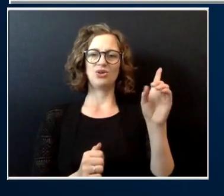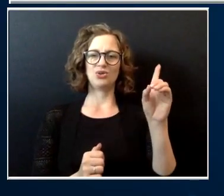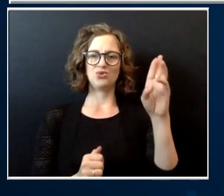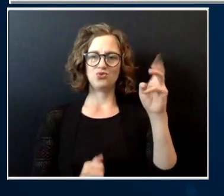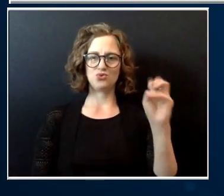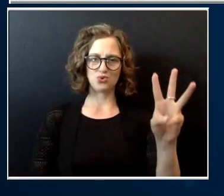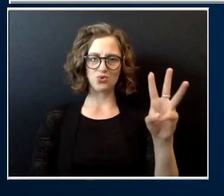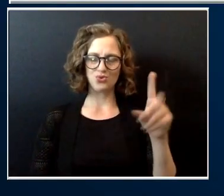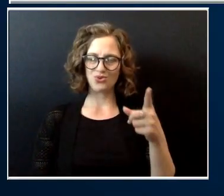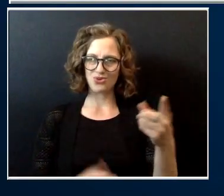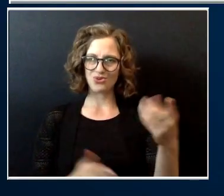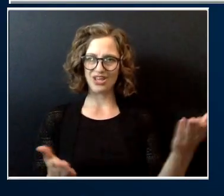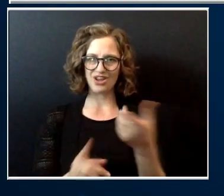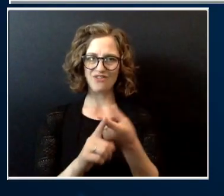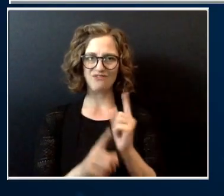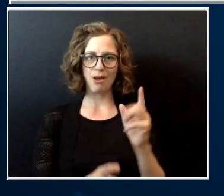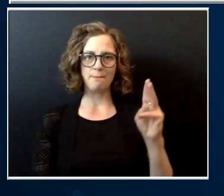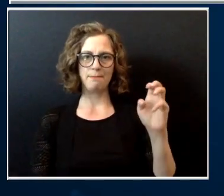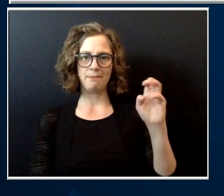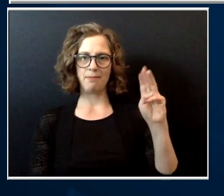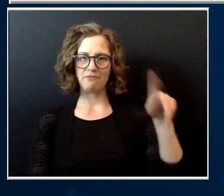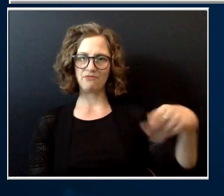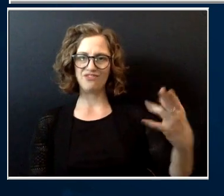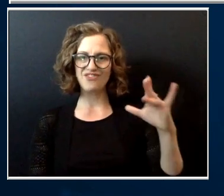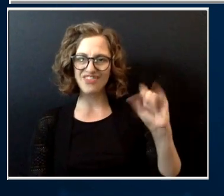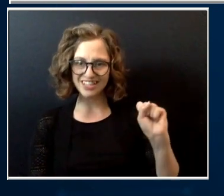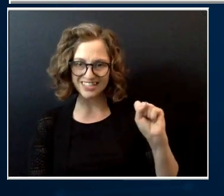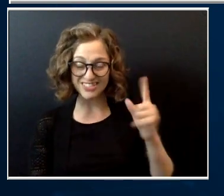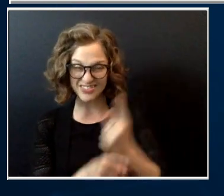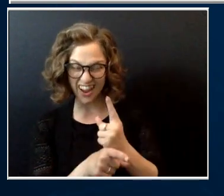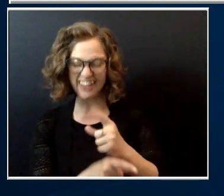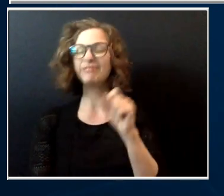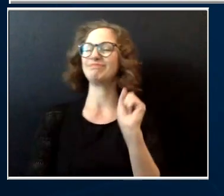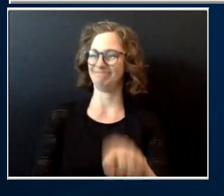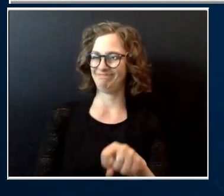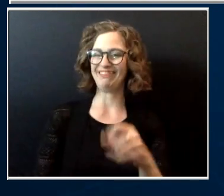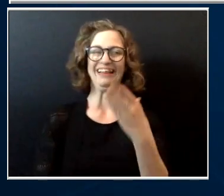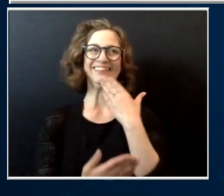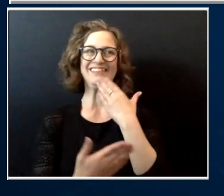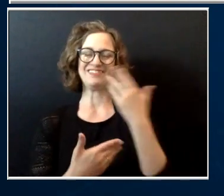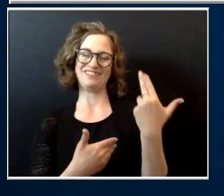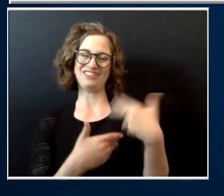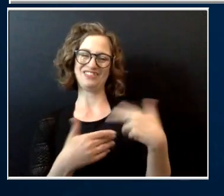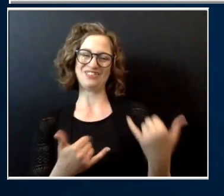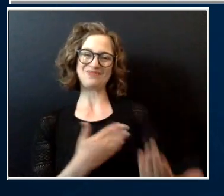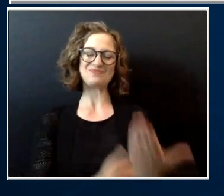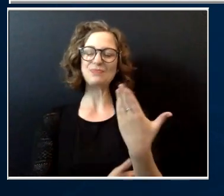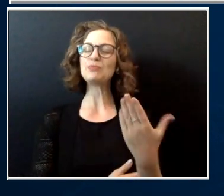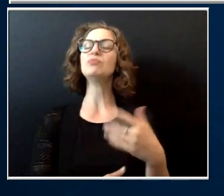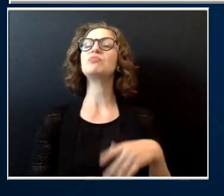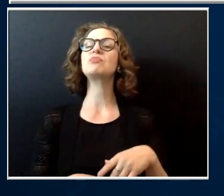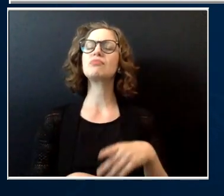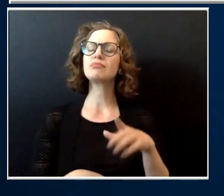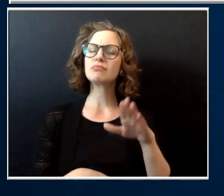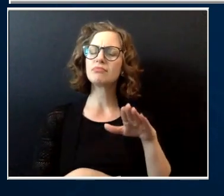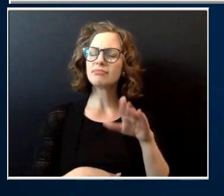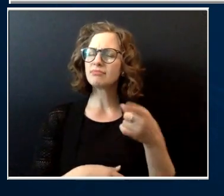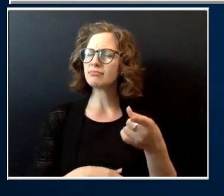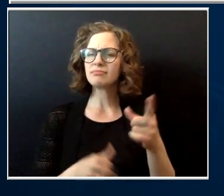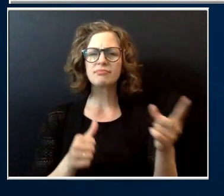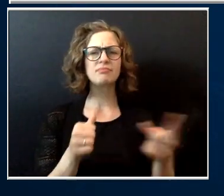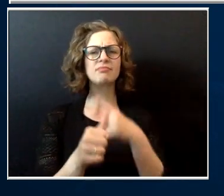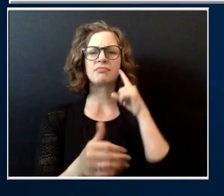here? Yeah. Yes. And thank you for being on our program today. So, Drew, when did you first notice the tinnitus symptoms?